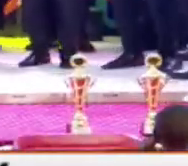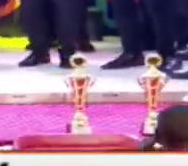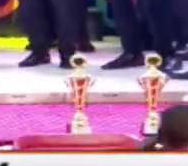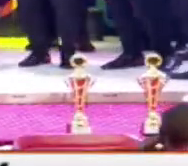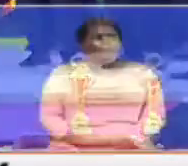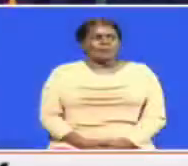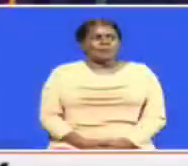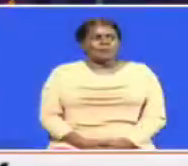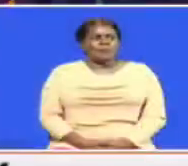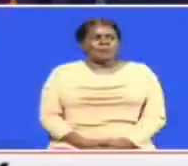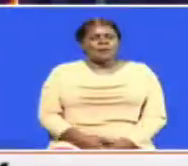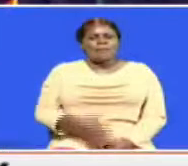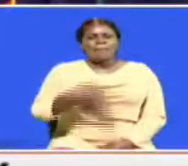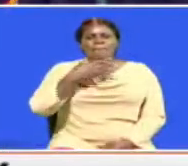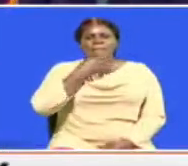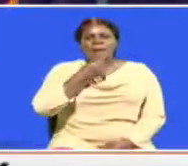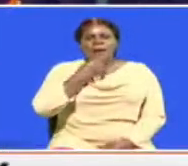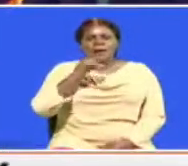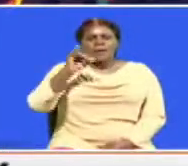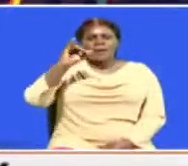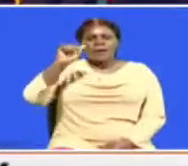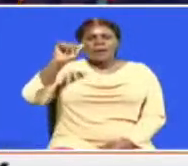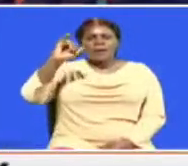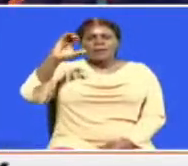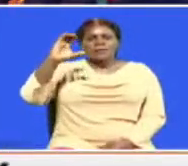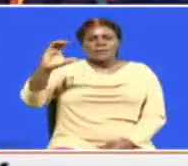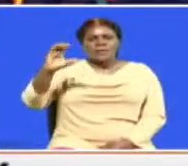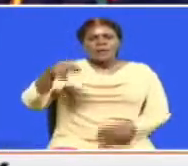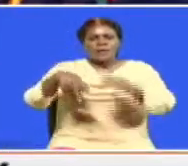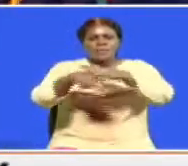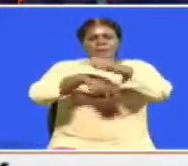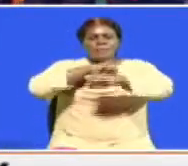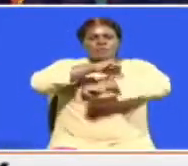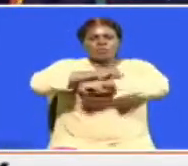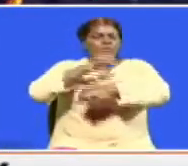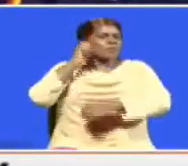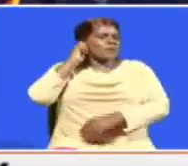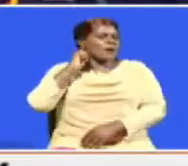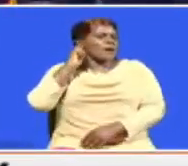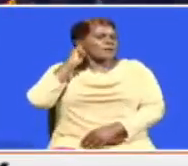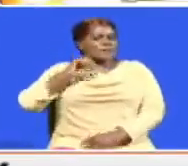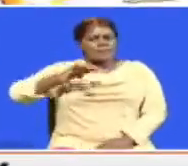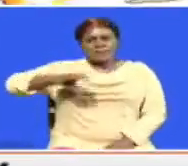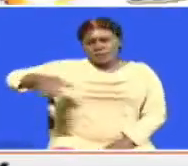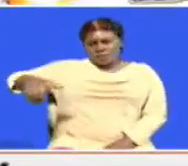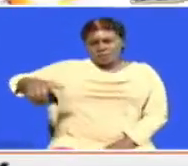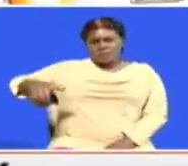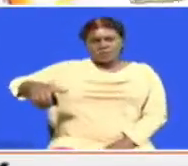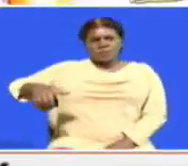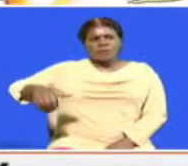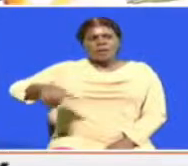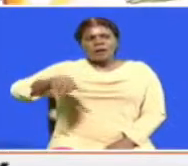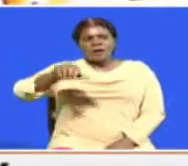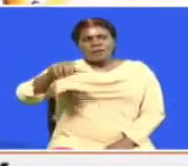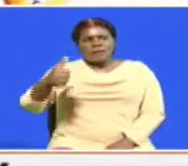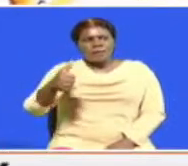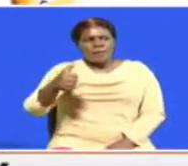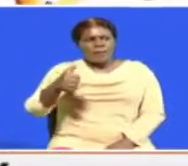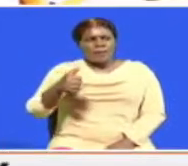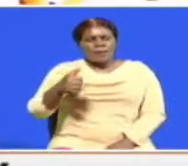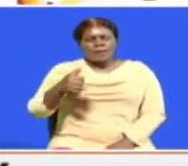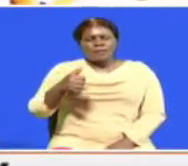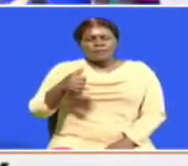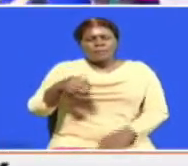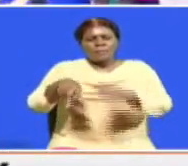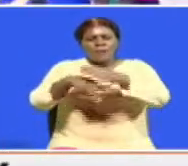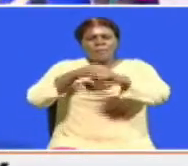Yebei Jackson Kiplimo of AIC Kaptich Primary School in Nandi County, Kanga John Mulinge of Masimbai